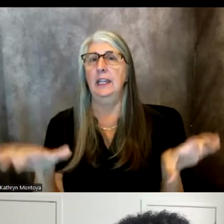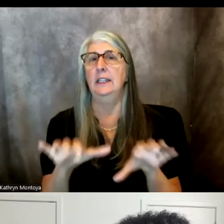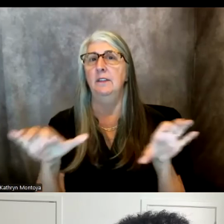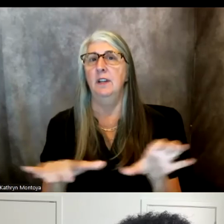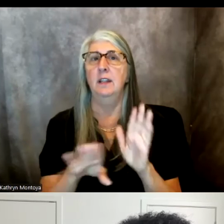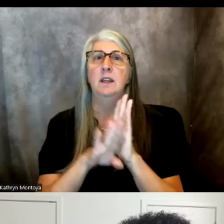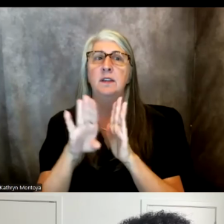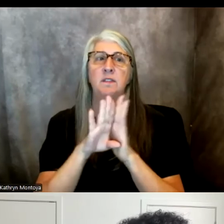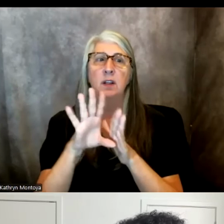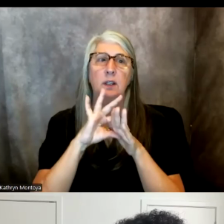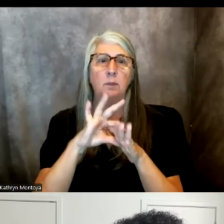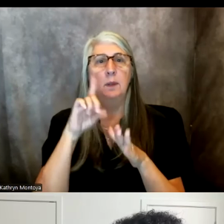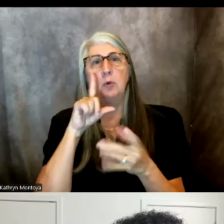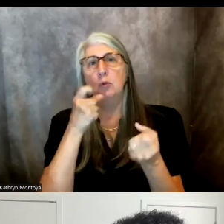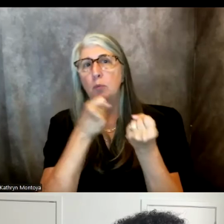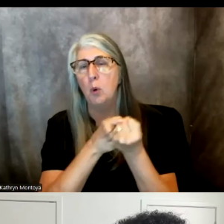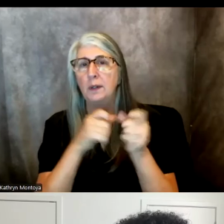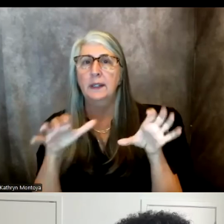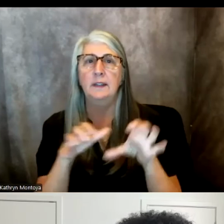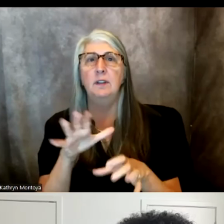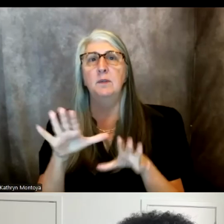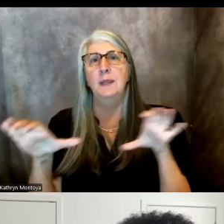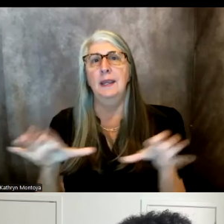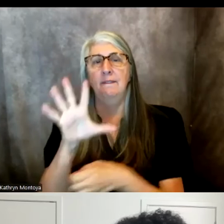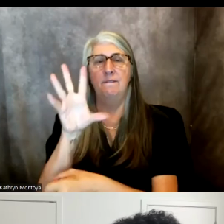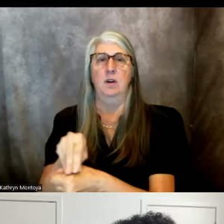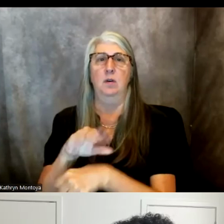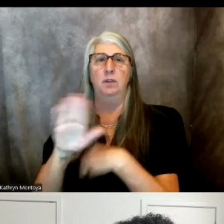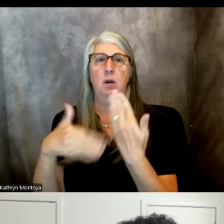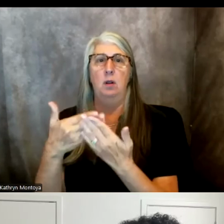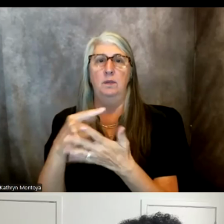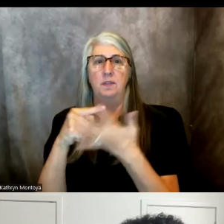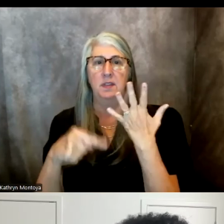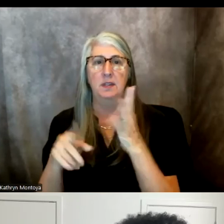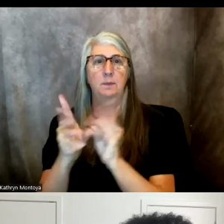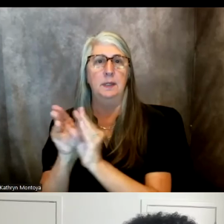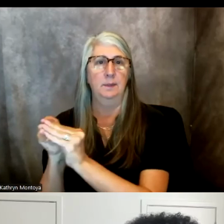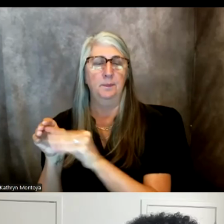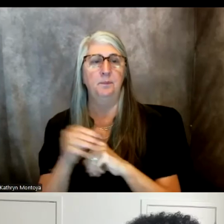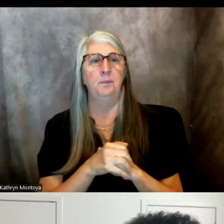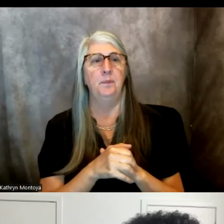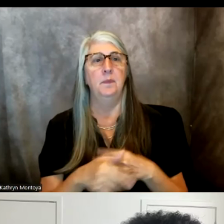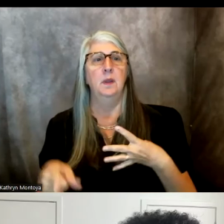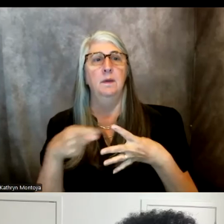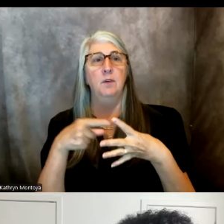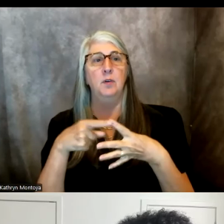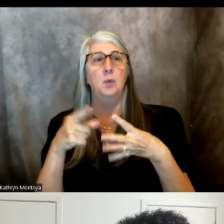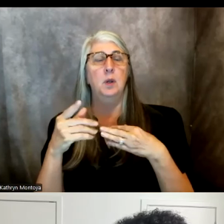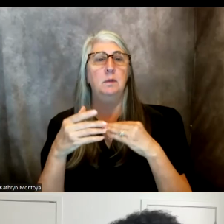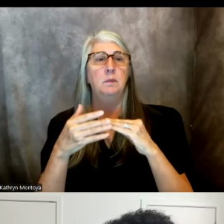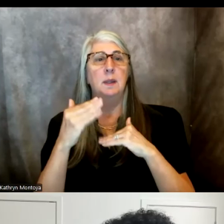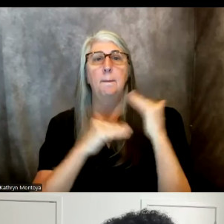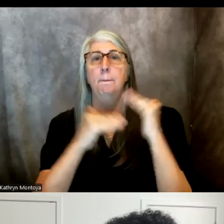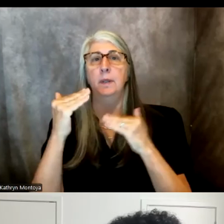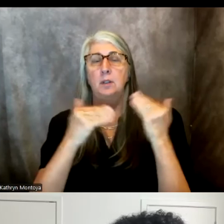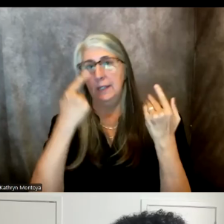content to support these key activities, and being actively involved in all of the working group meetings. But starting here with number one, building consensus. So